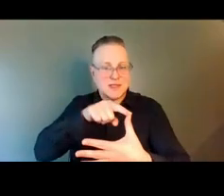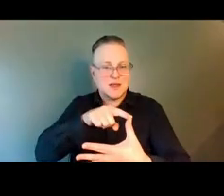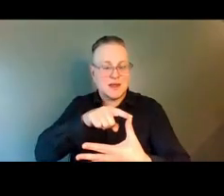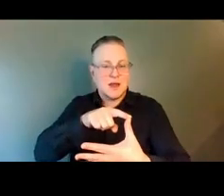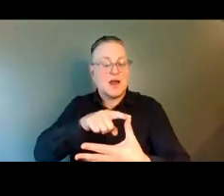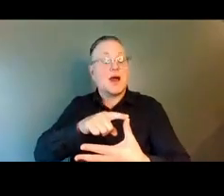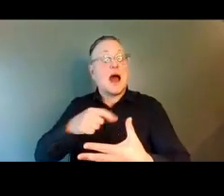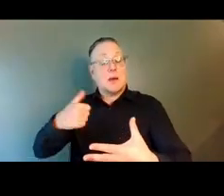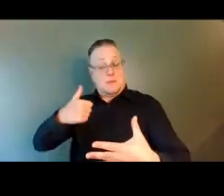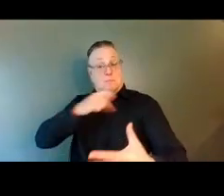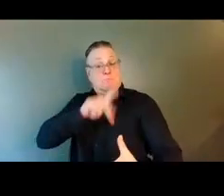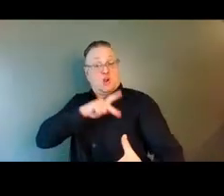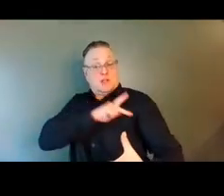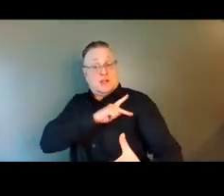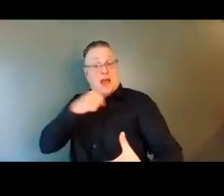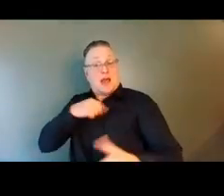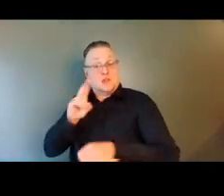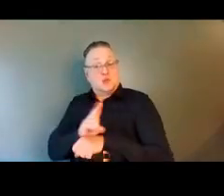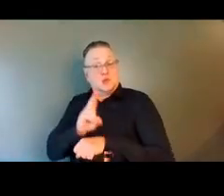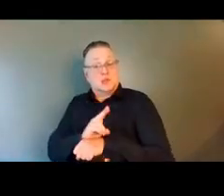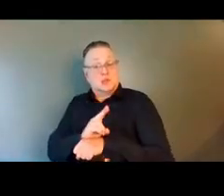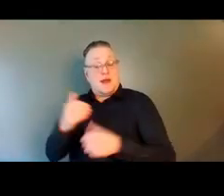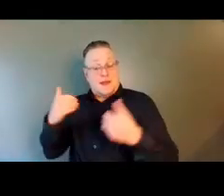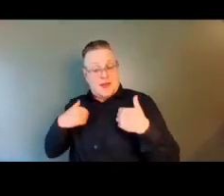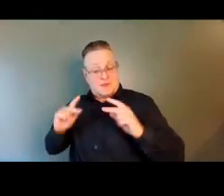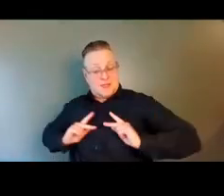as an employed person with a disability to begin with.